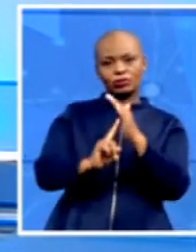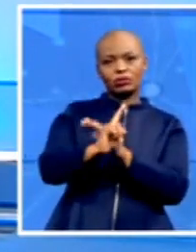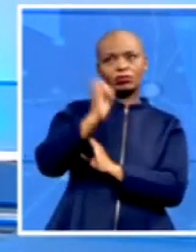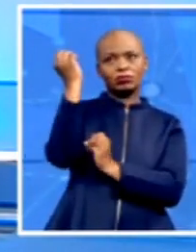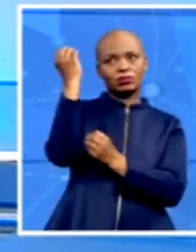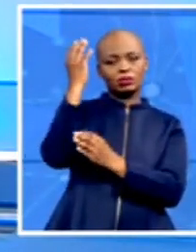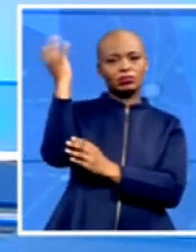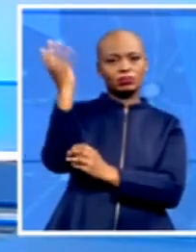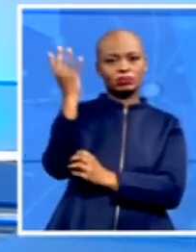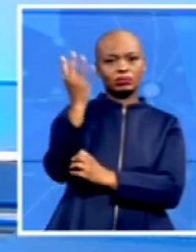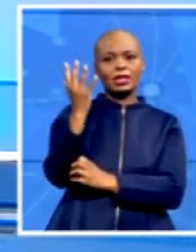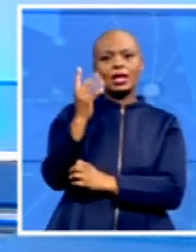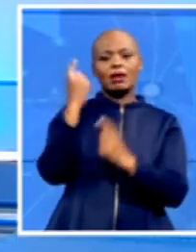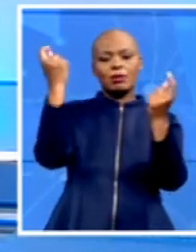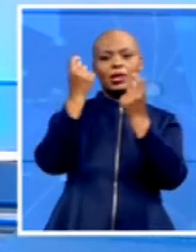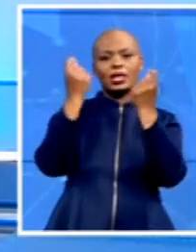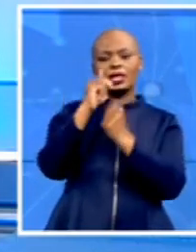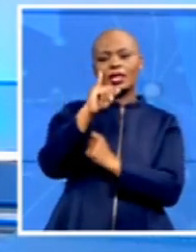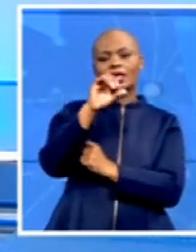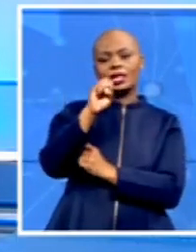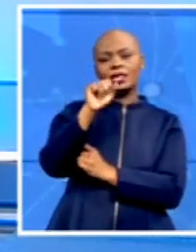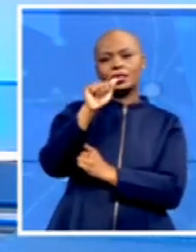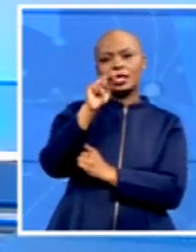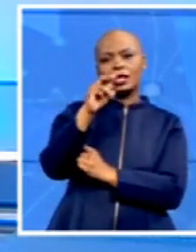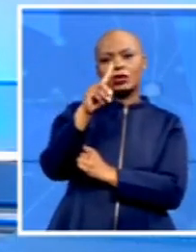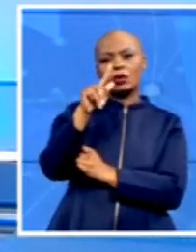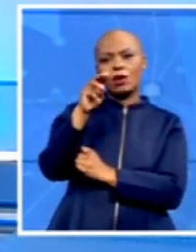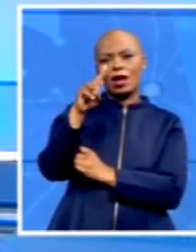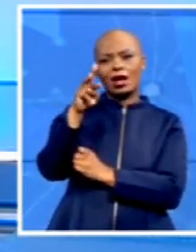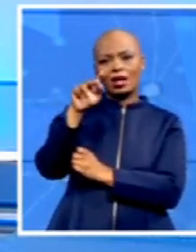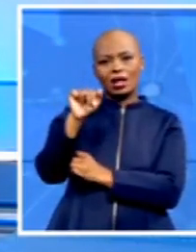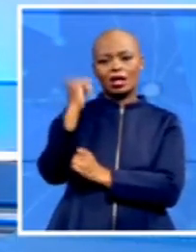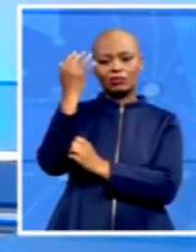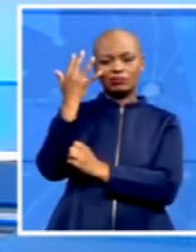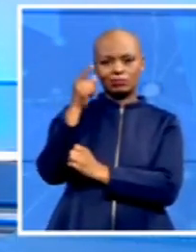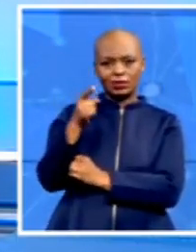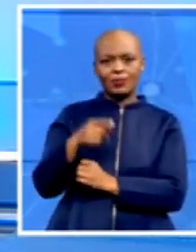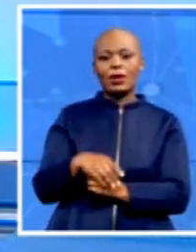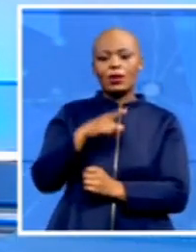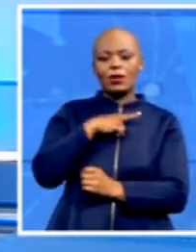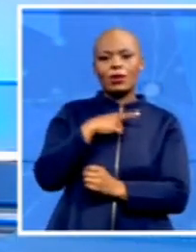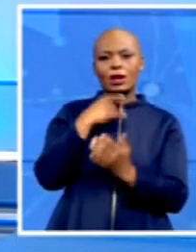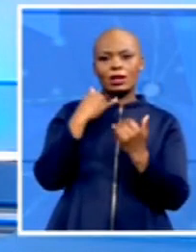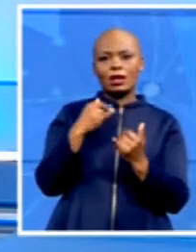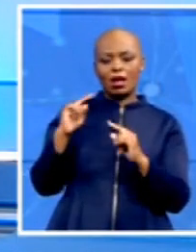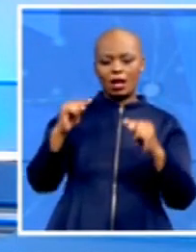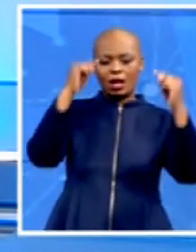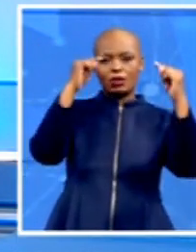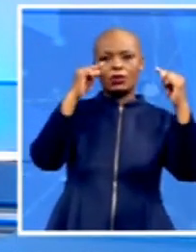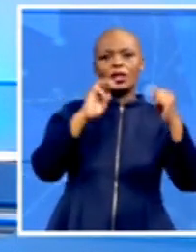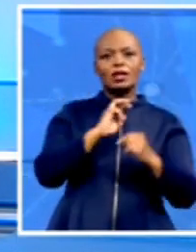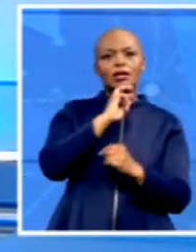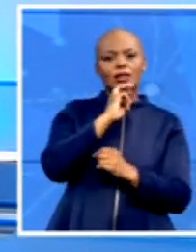court through his lawyer. This after arguing that King MisuZulu was not supposed to address any royal event since there is